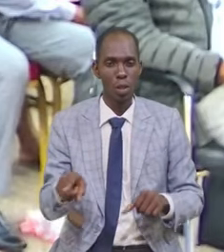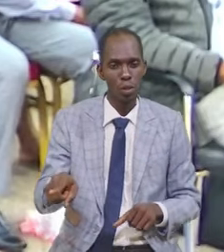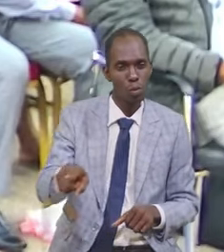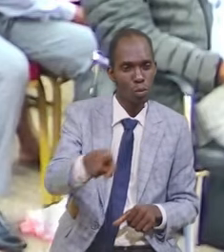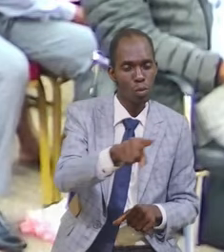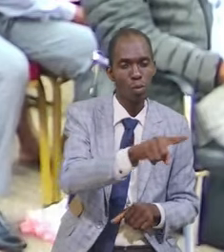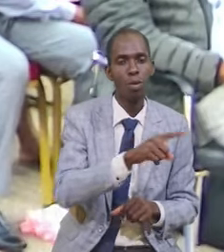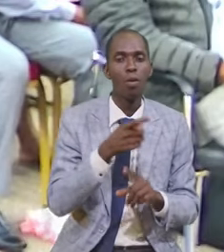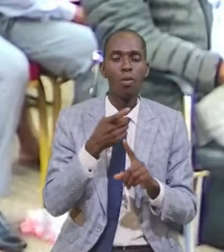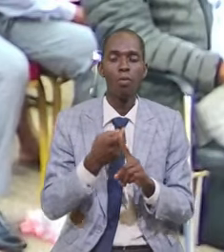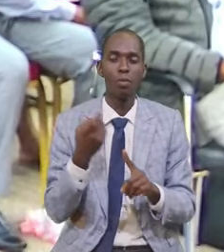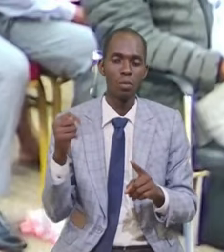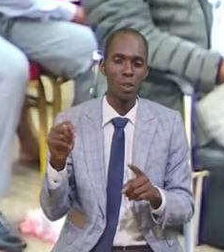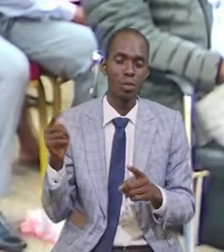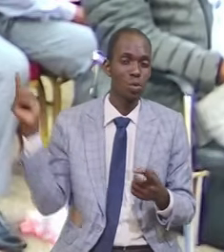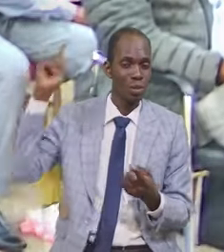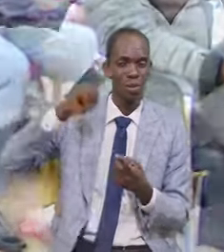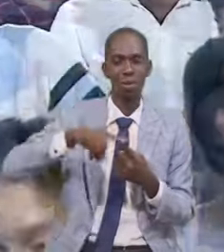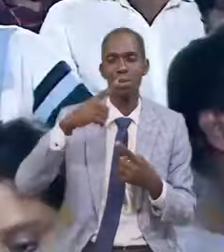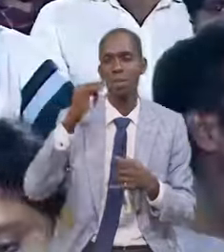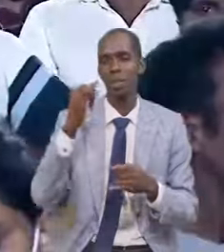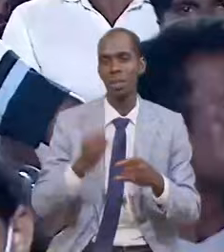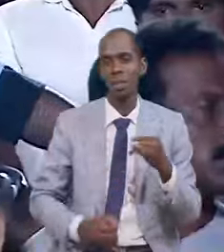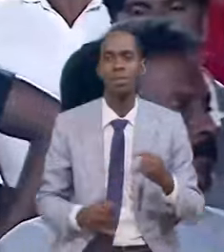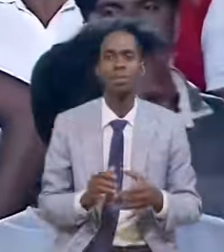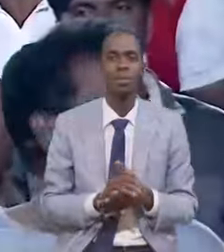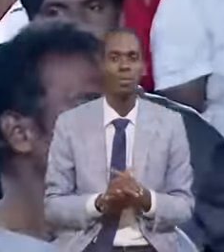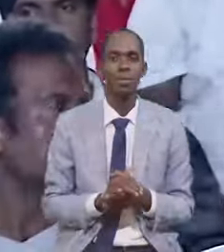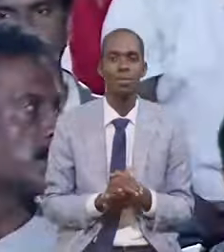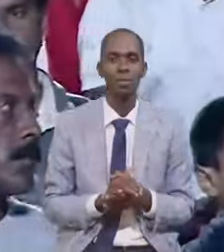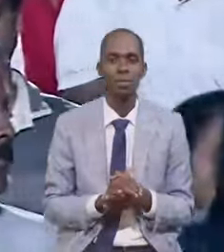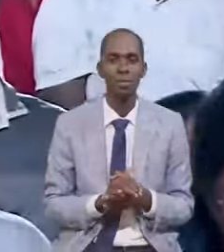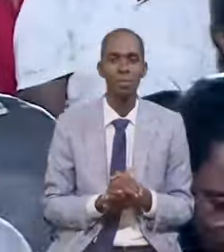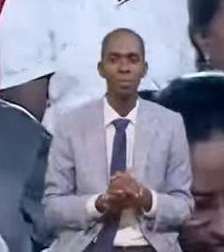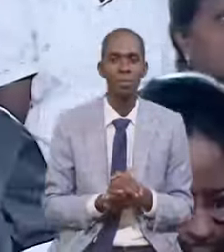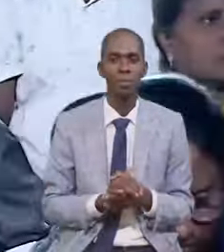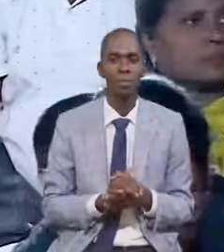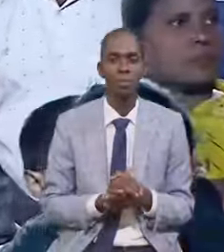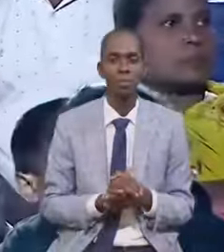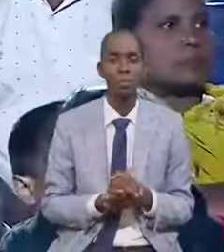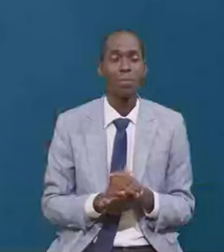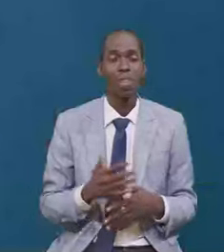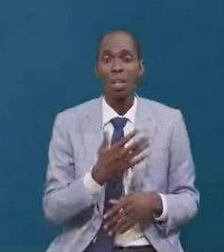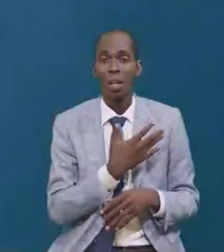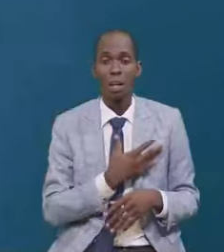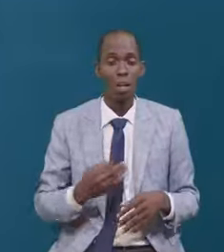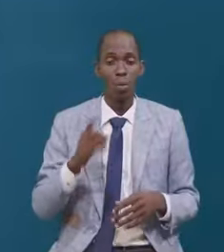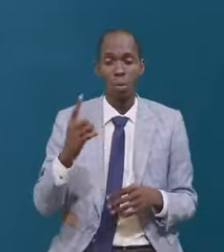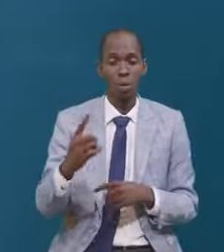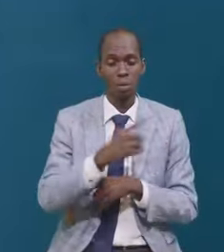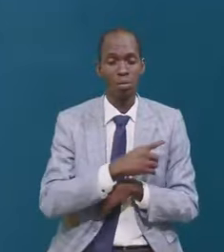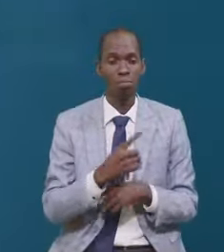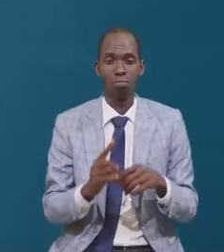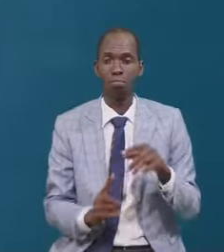the uttermost. Endukanaga achunnata sthayi ki ayana varini rakshinchagaladu. And the day comes in your life, ayana